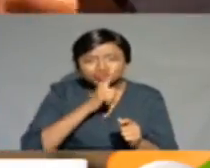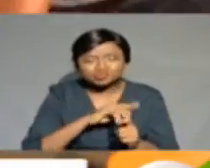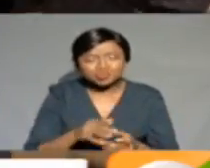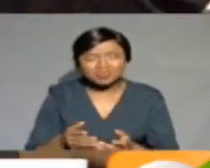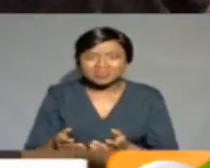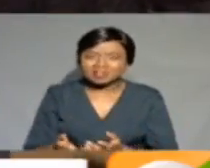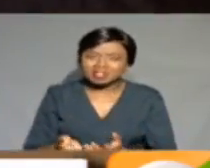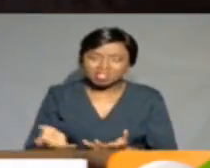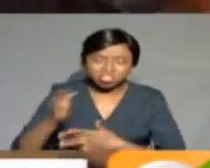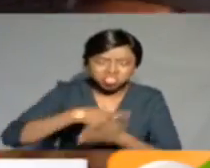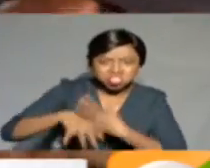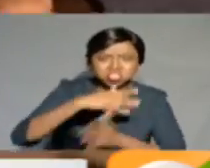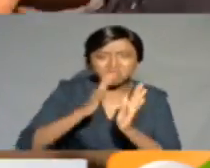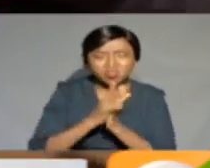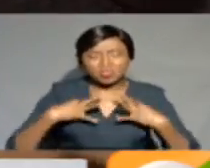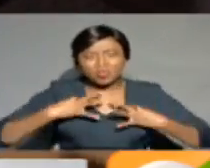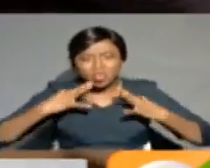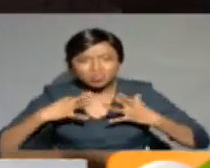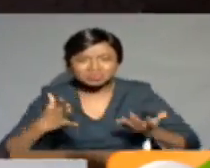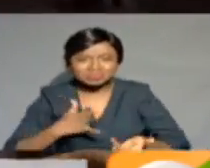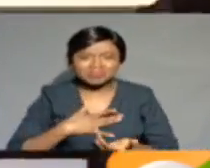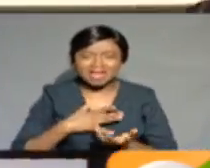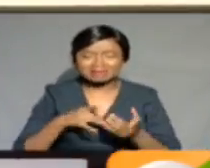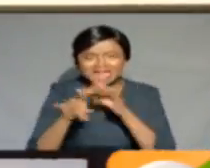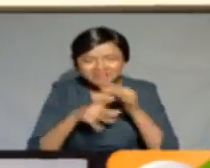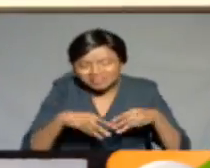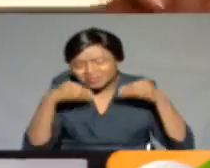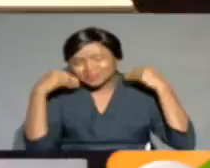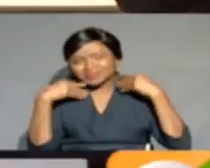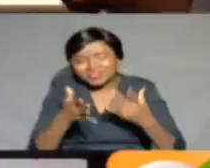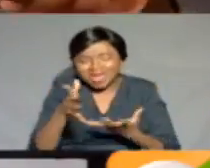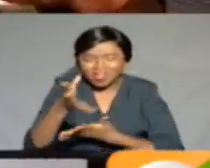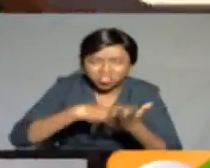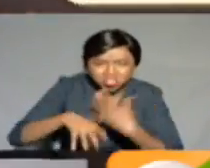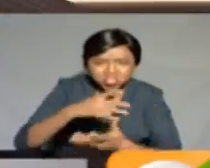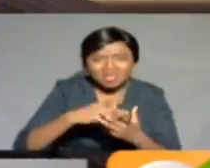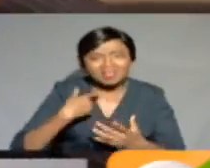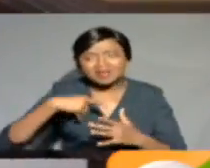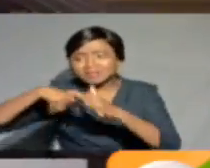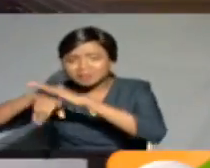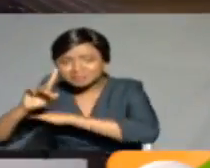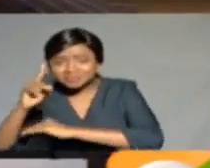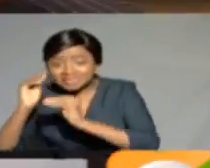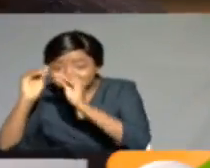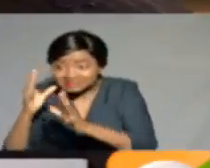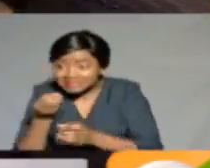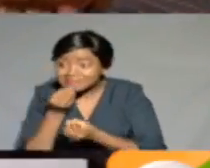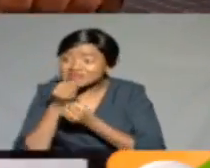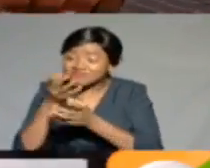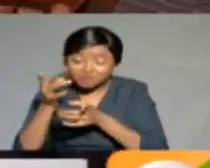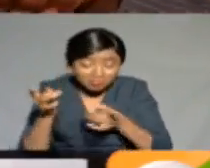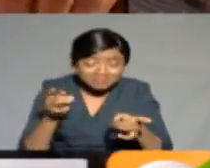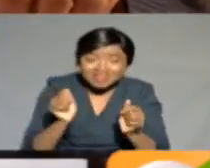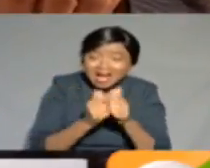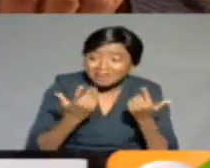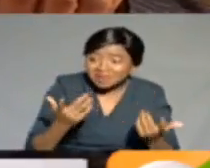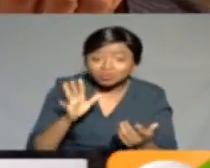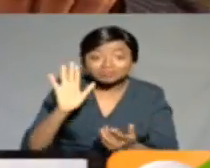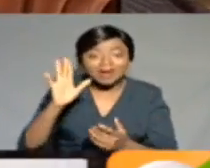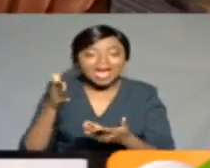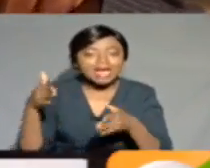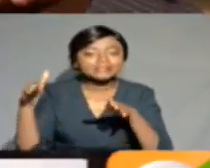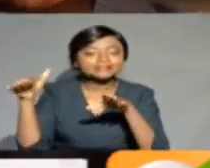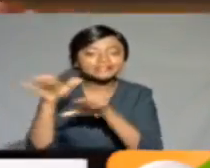beans mixed with my clothes, with my white clothes and sheets and everything. I went to the teacher and reported, who happened to be the